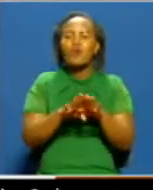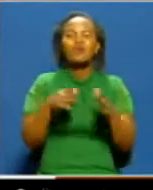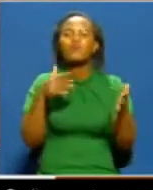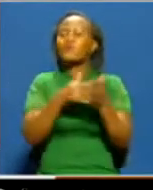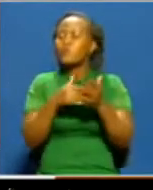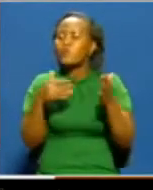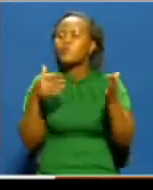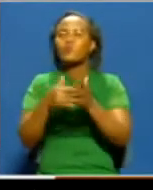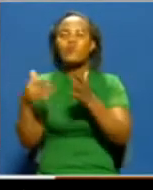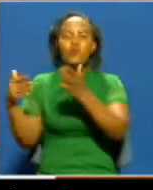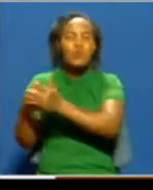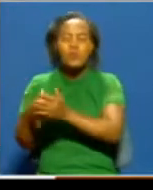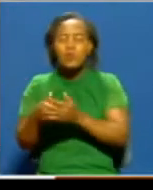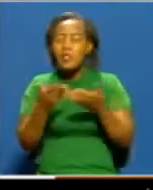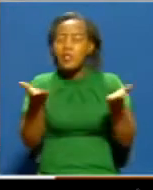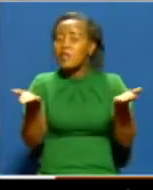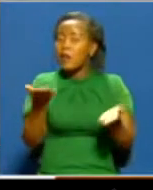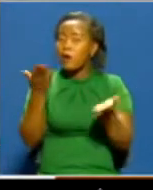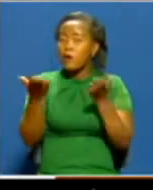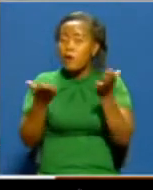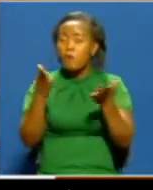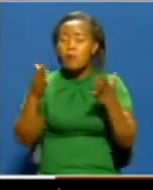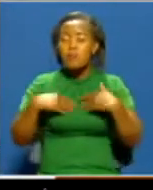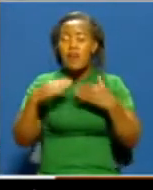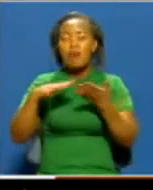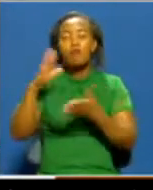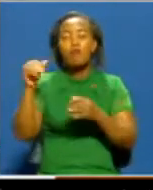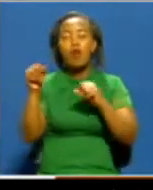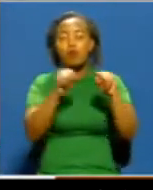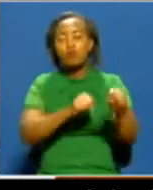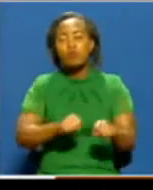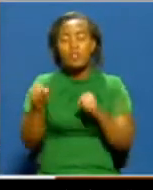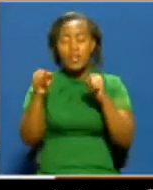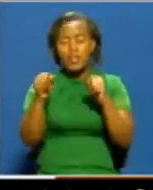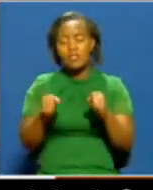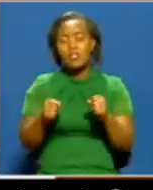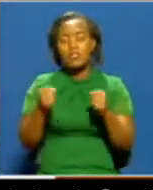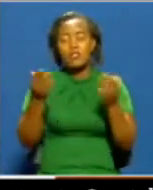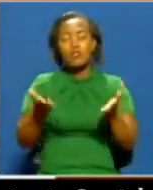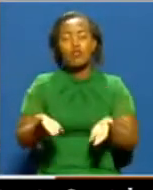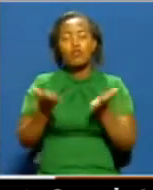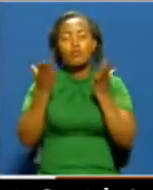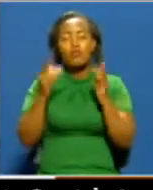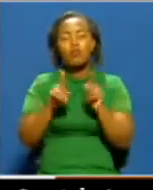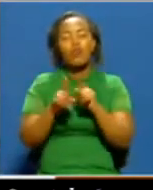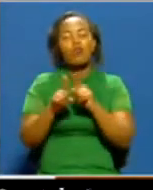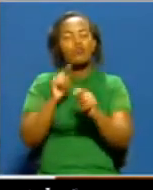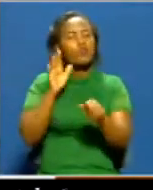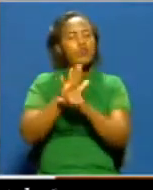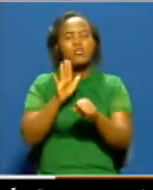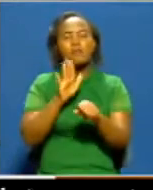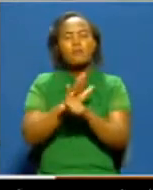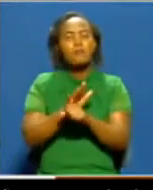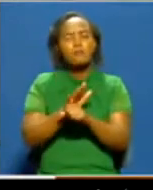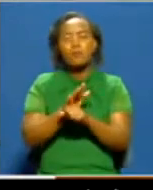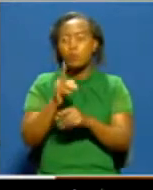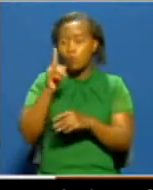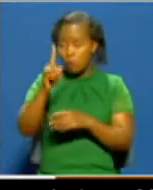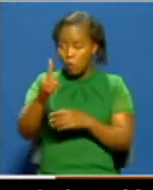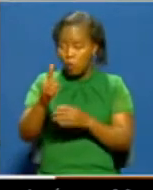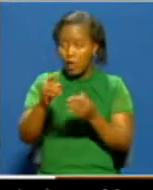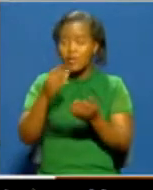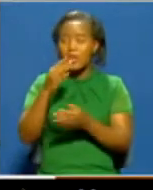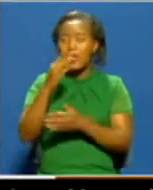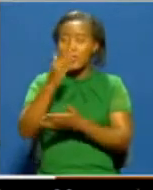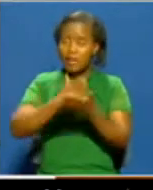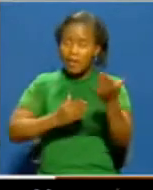more stable strategy, and what really advices us into these restrictions that we 1.5 years later